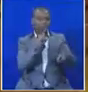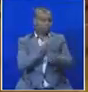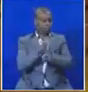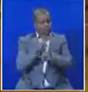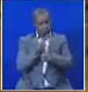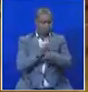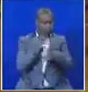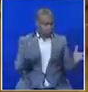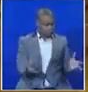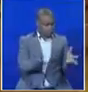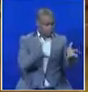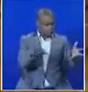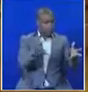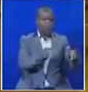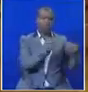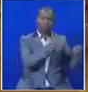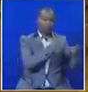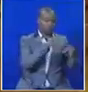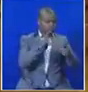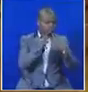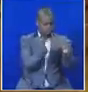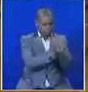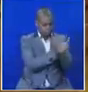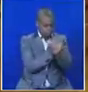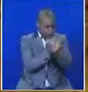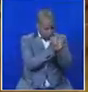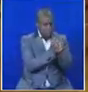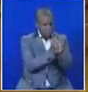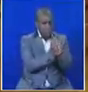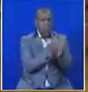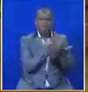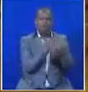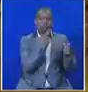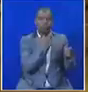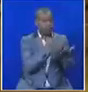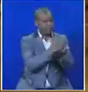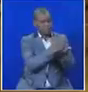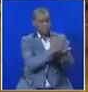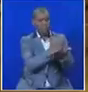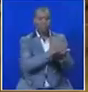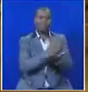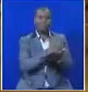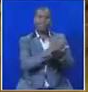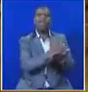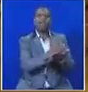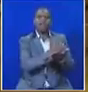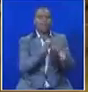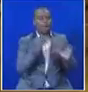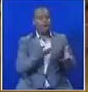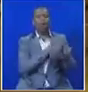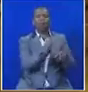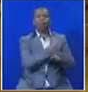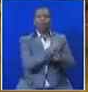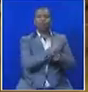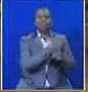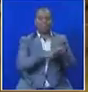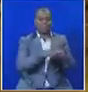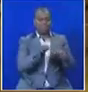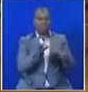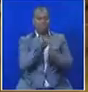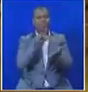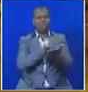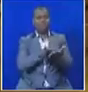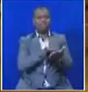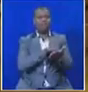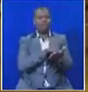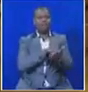share resources in a supportive environment and empower them through assisting them with the cost of training and advisory services. Bagaetsho,